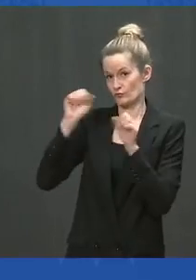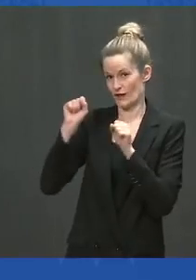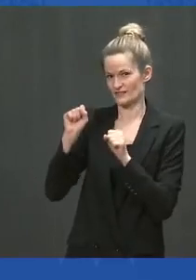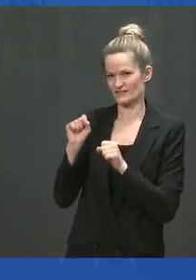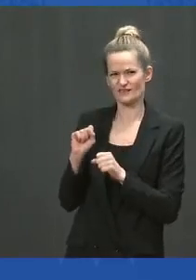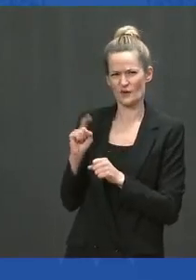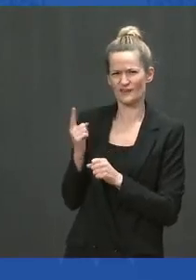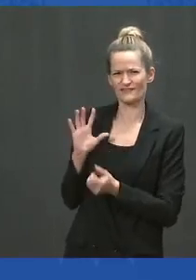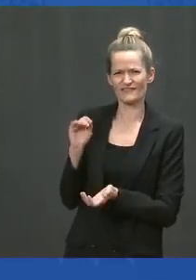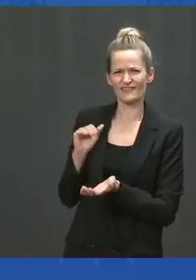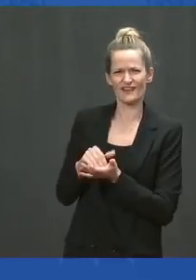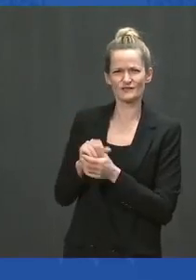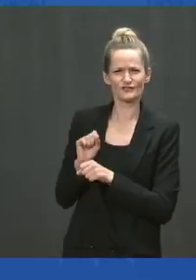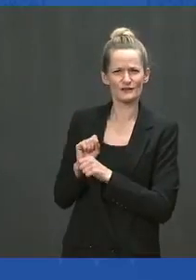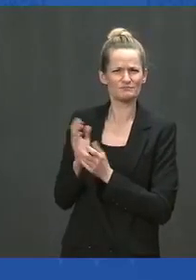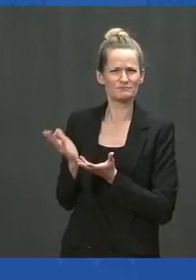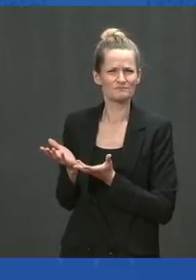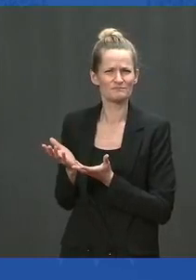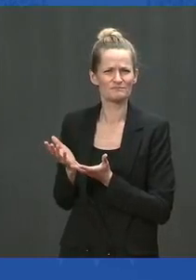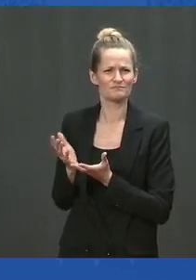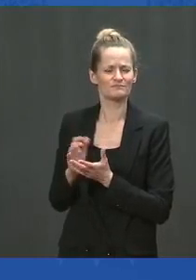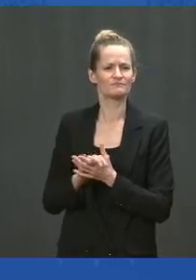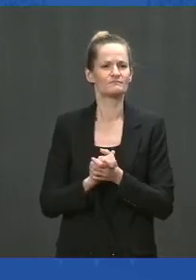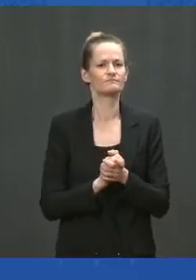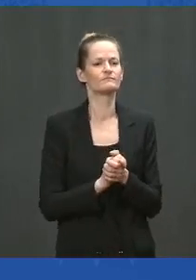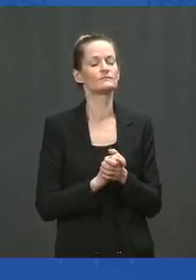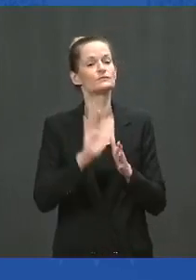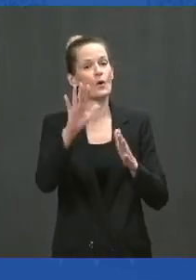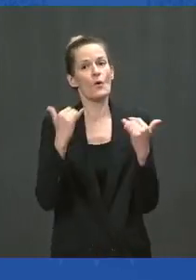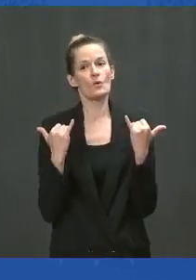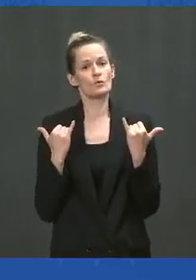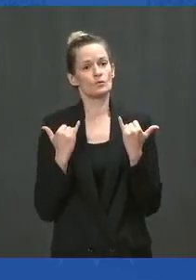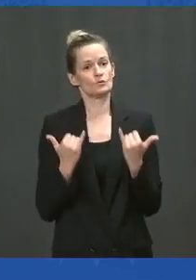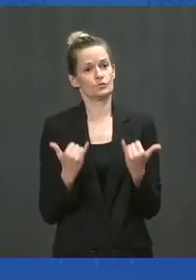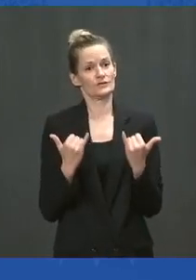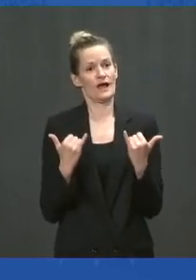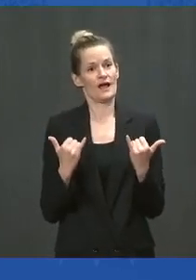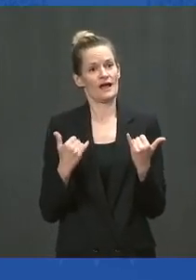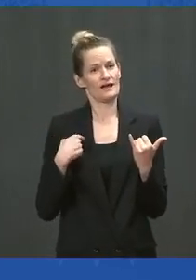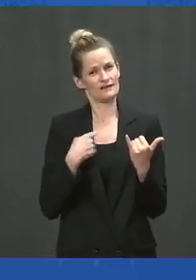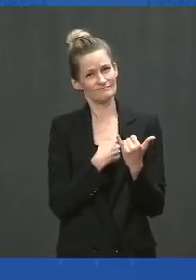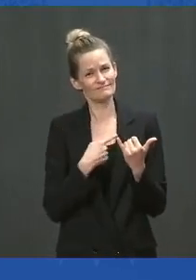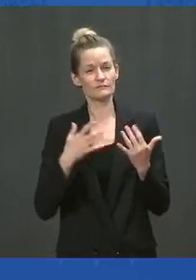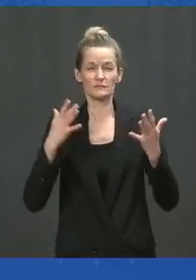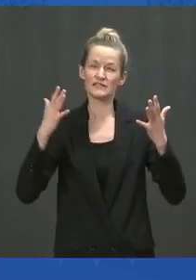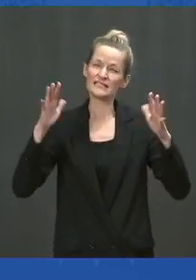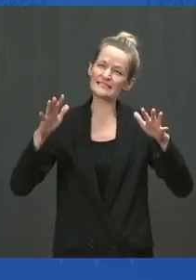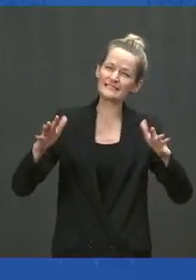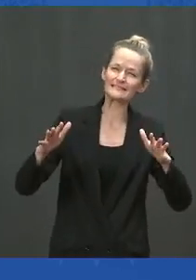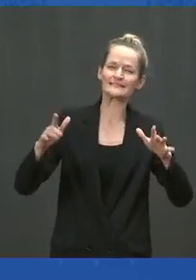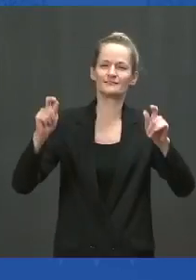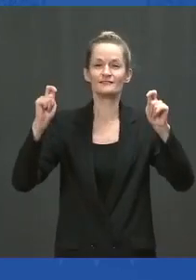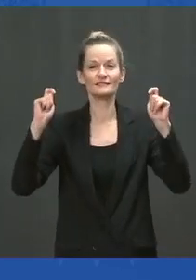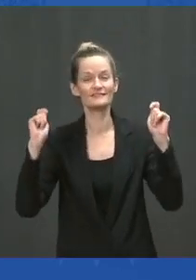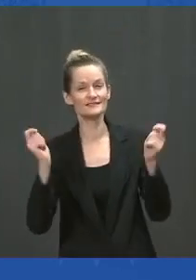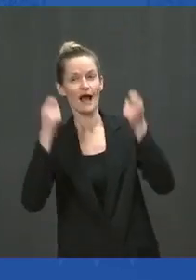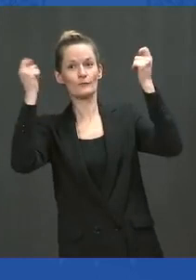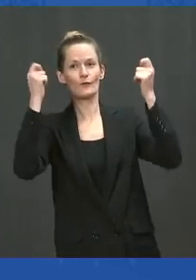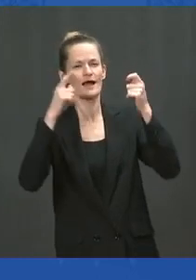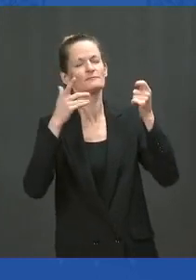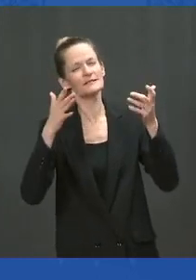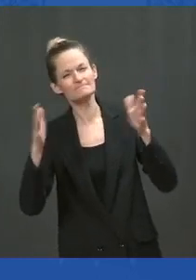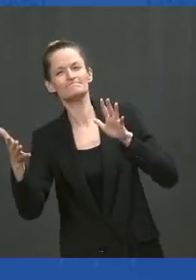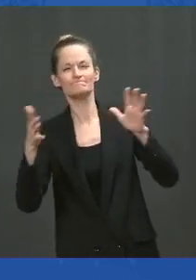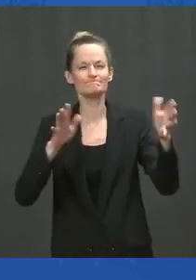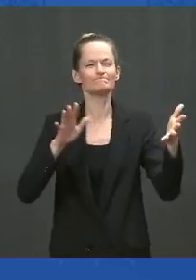my message today is not one of celebration. It's one to remind us we got a lot of hard work left to be done,